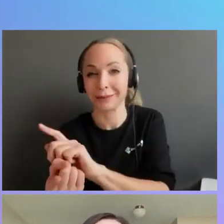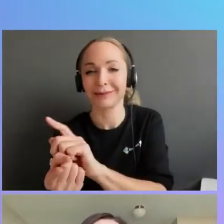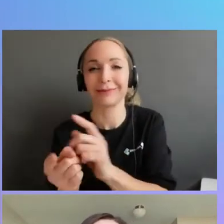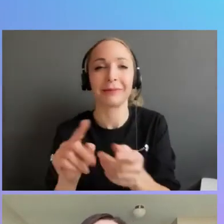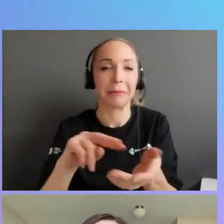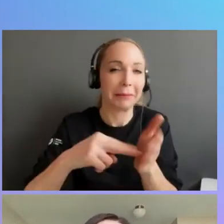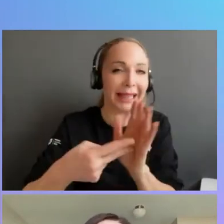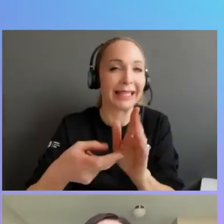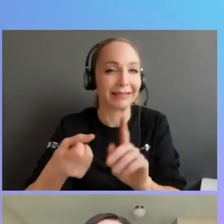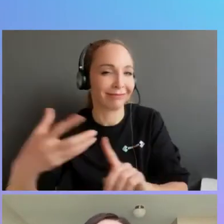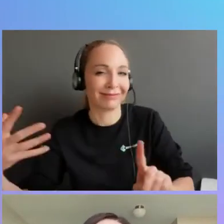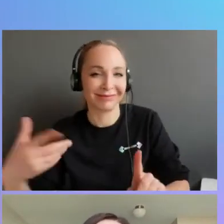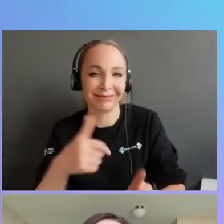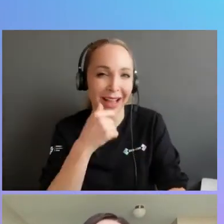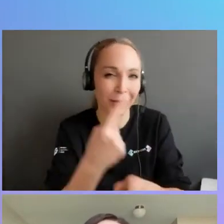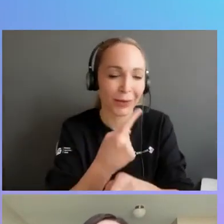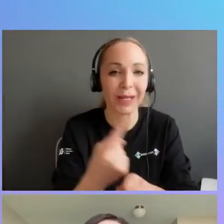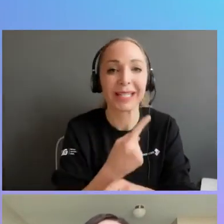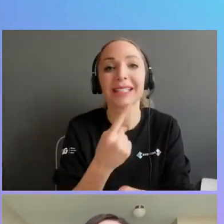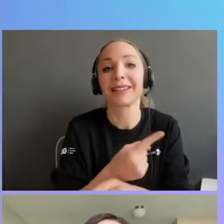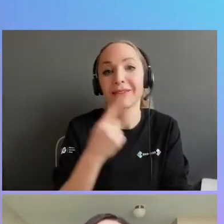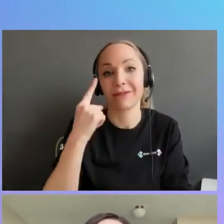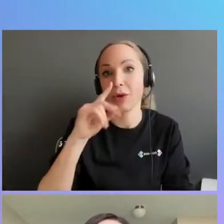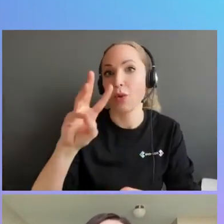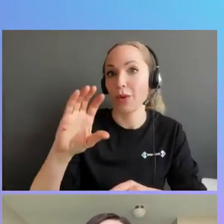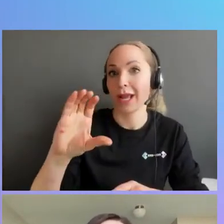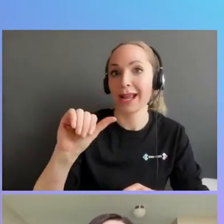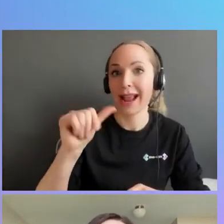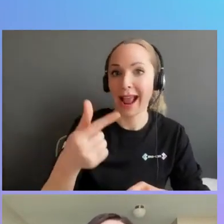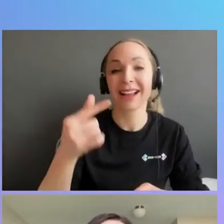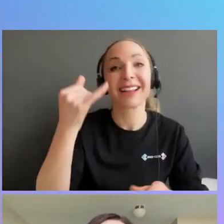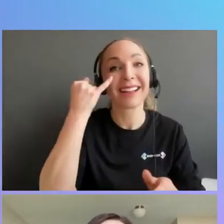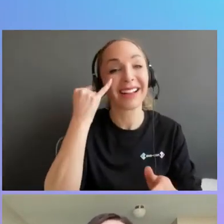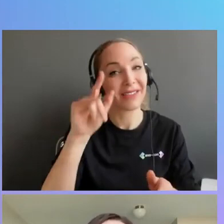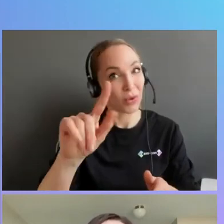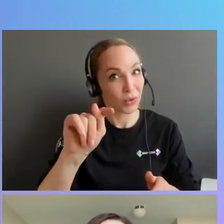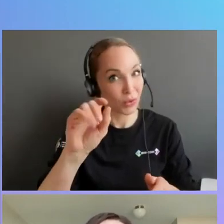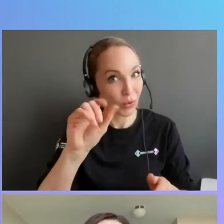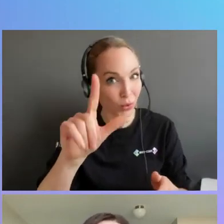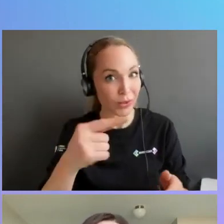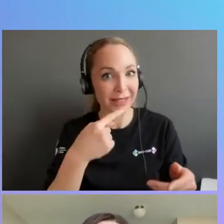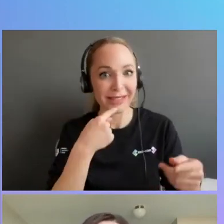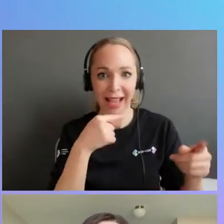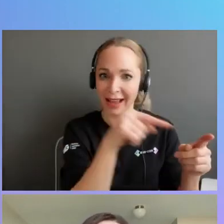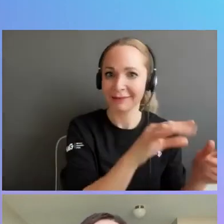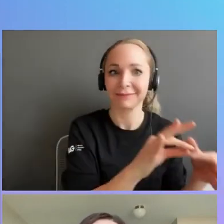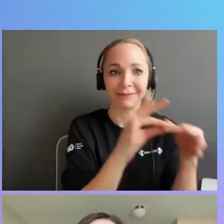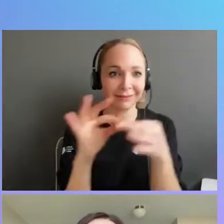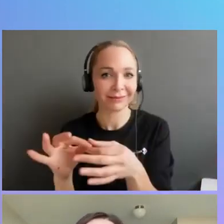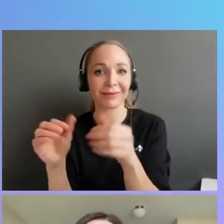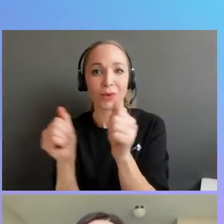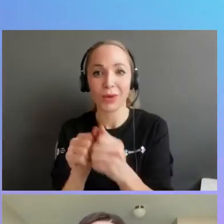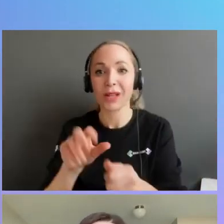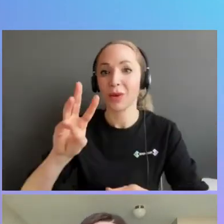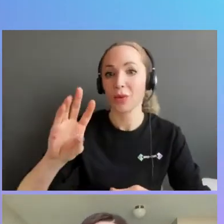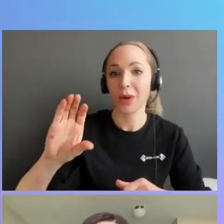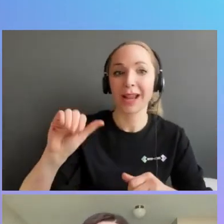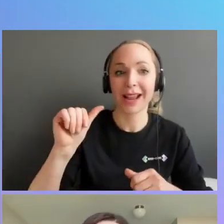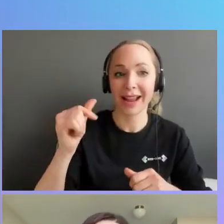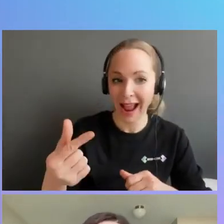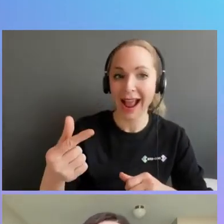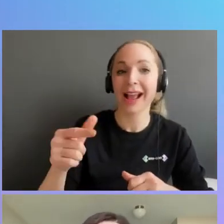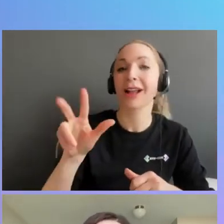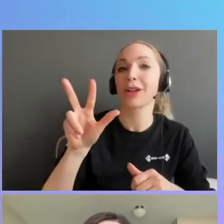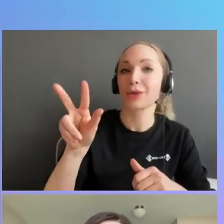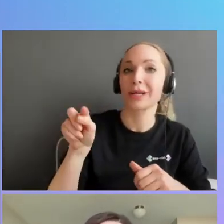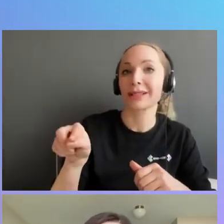if a rule, or if the tool tells you that this maps to WCAG criteria 3.1.6 pronunciation, you might have a false sense of